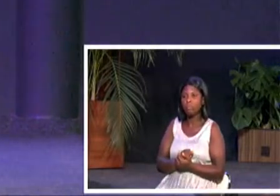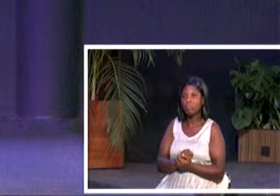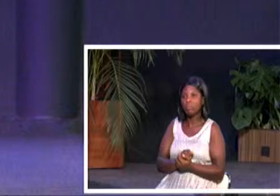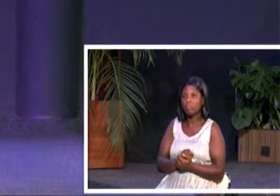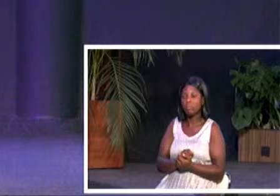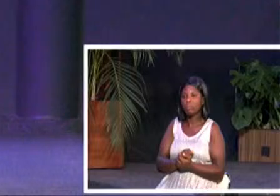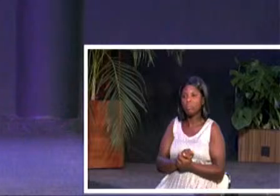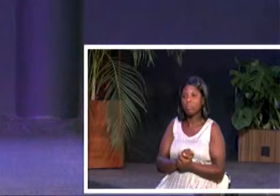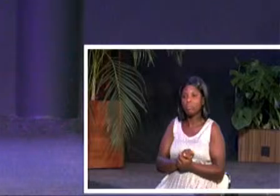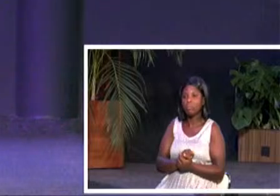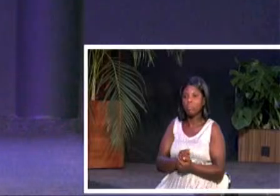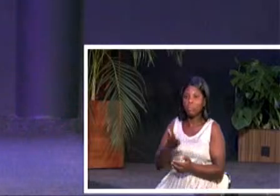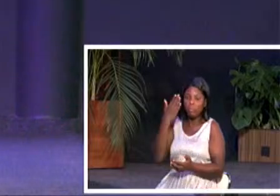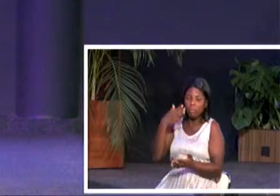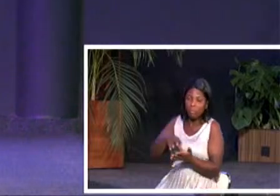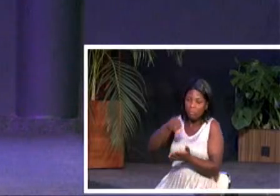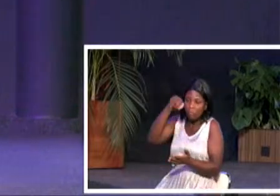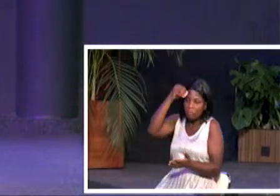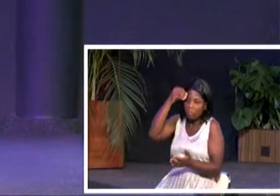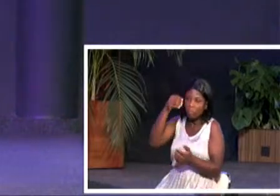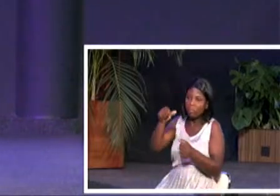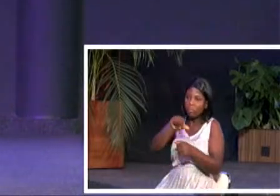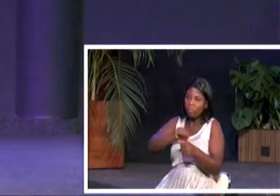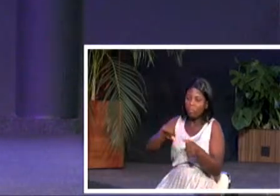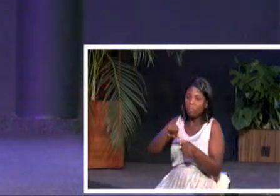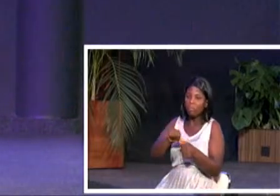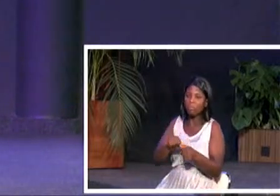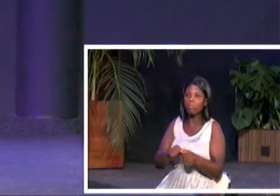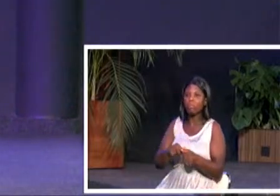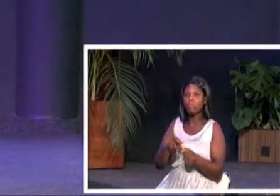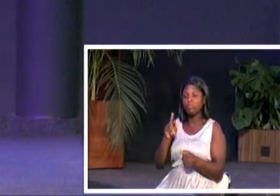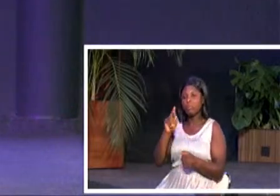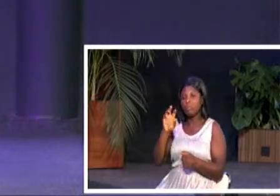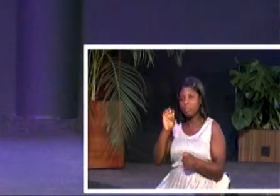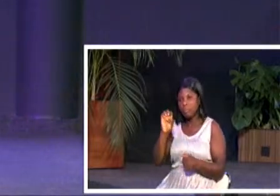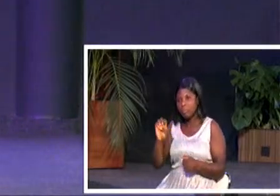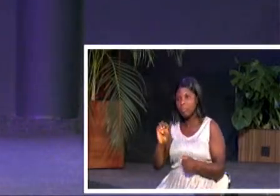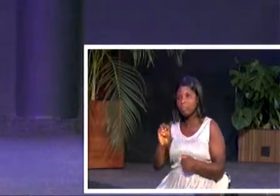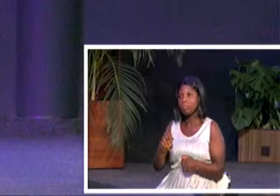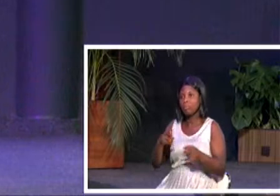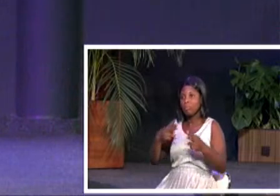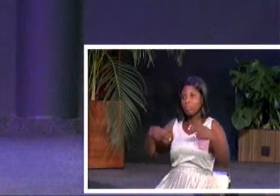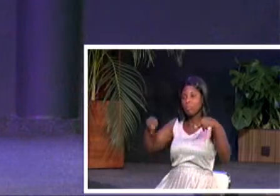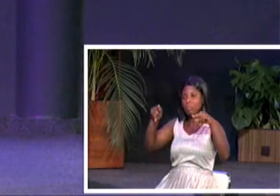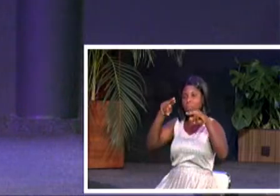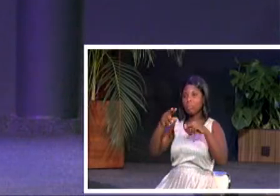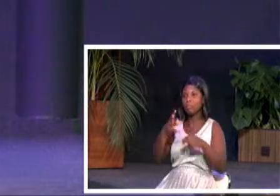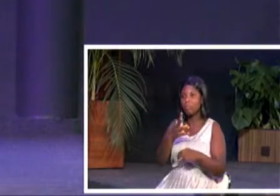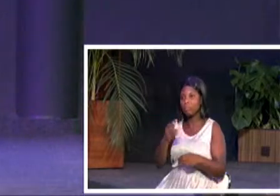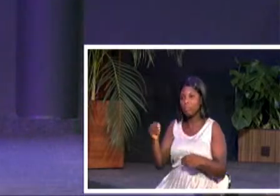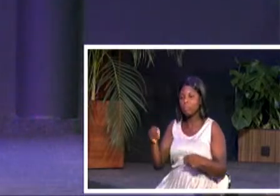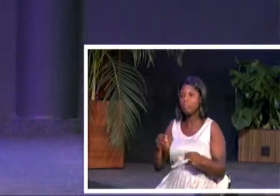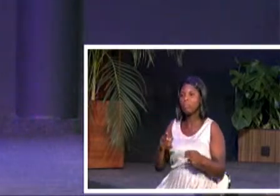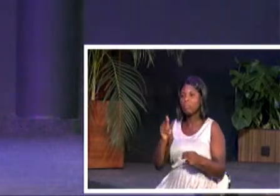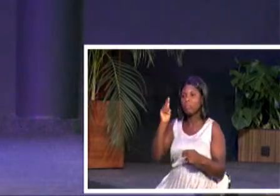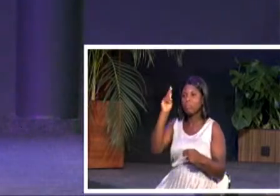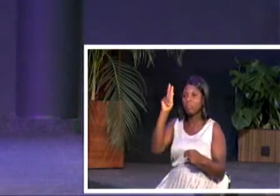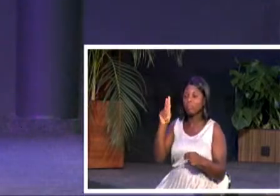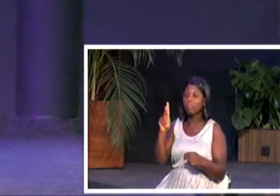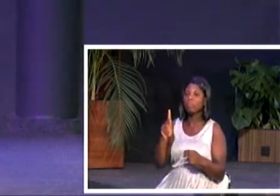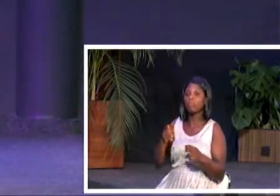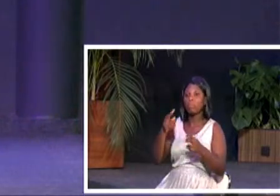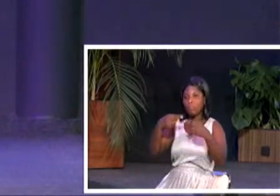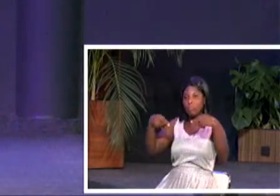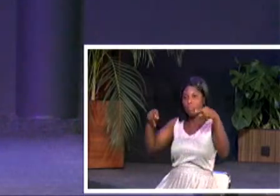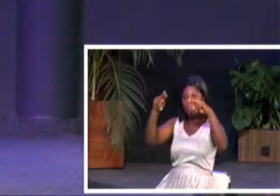and upskilling last week. And we had Professor P.K. Richardson, who last night flew back